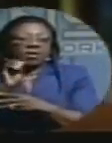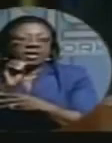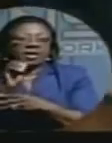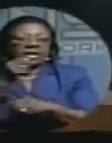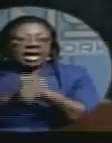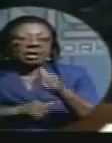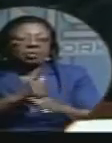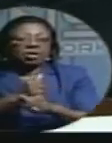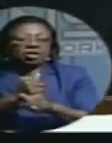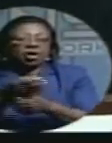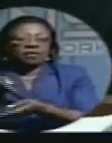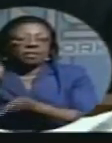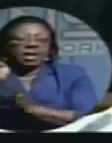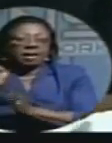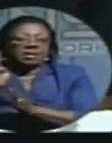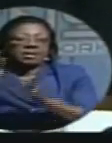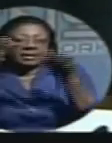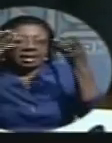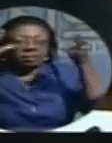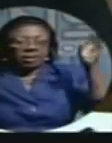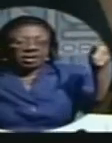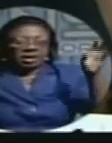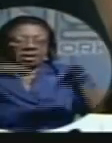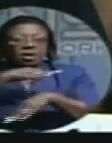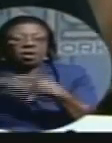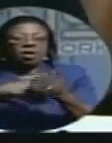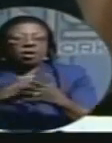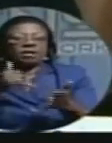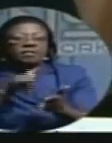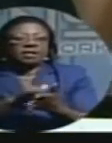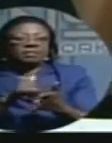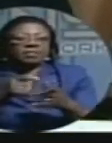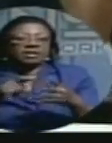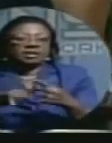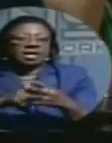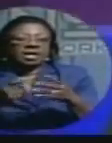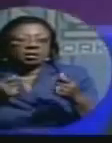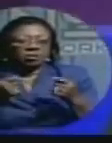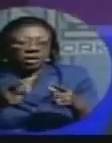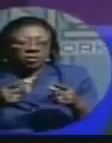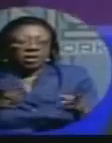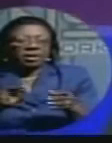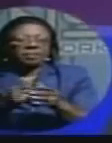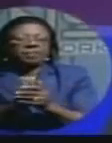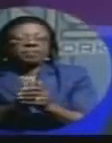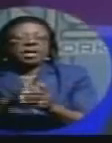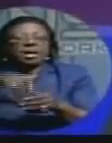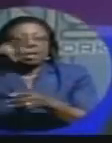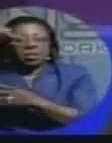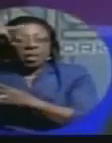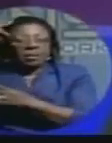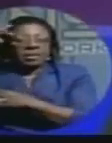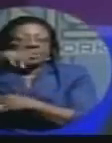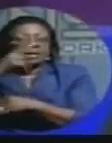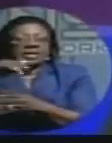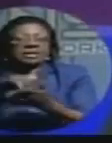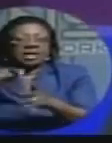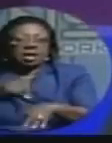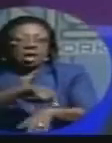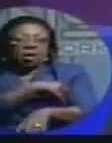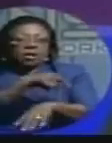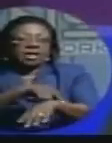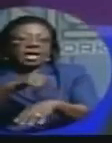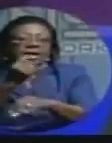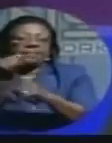anniversary, and all of that with immediate effect. Now, Mr. Christie announced that longtime